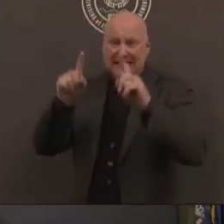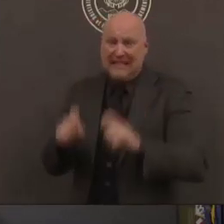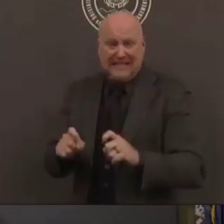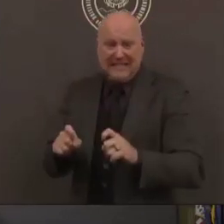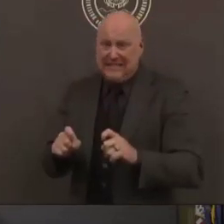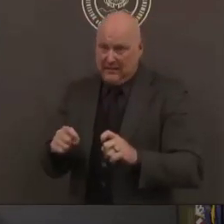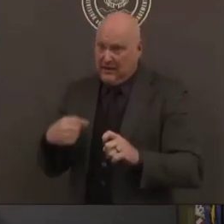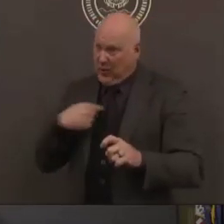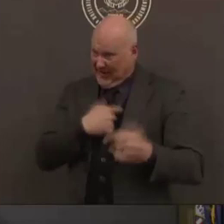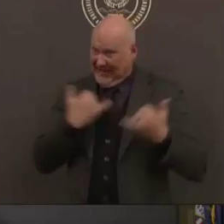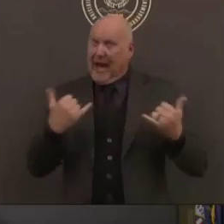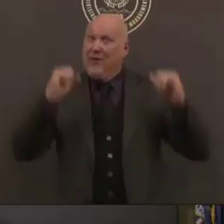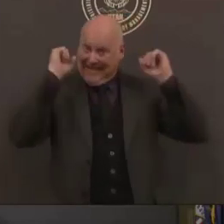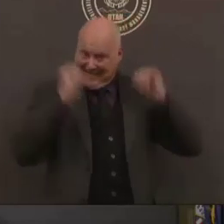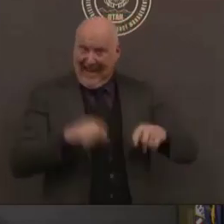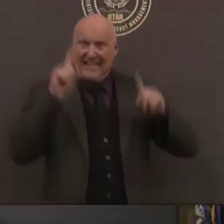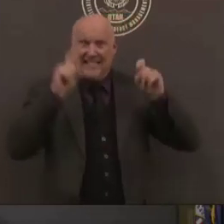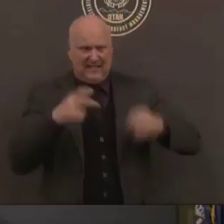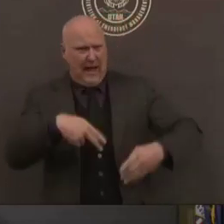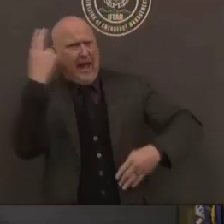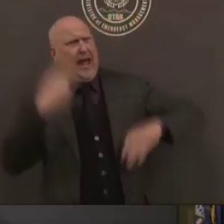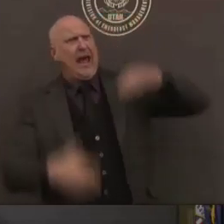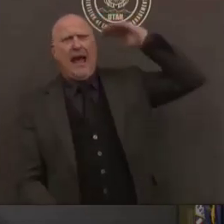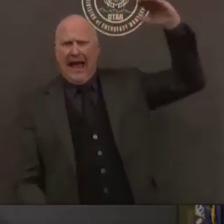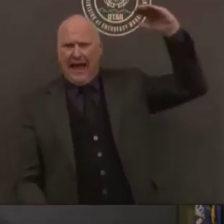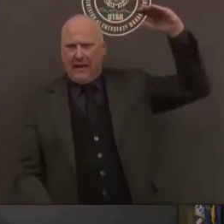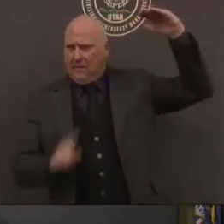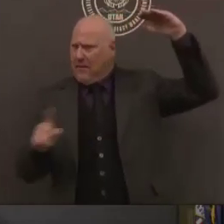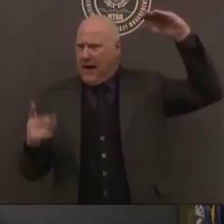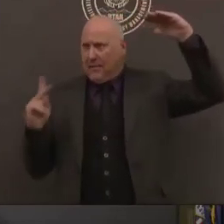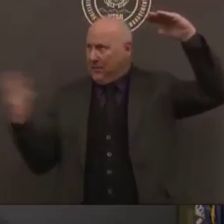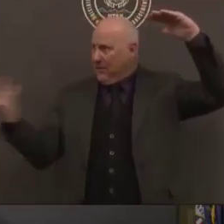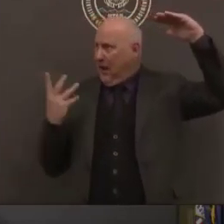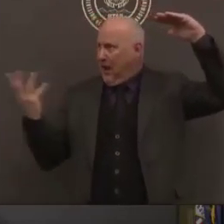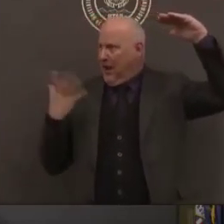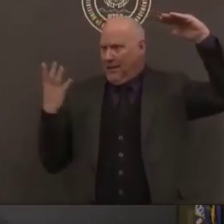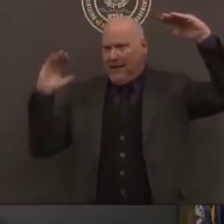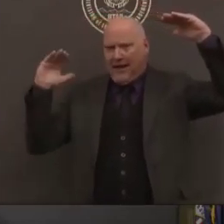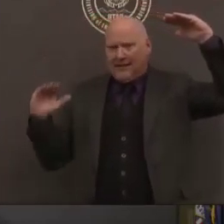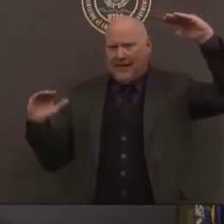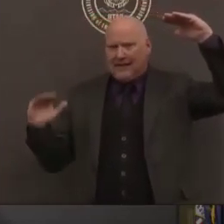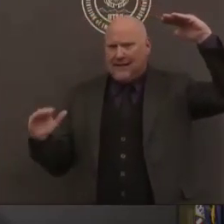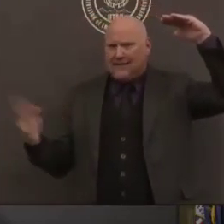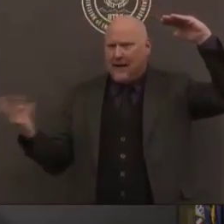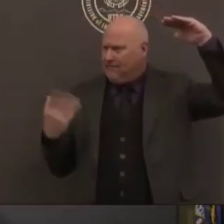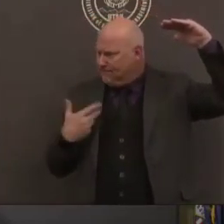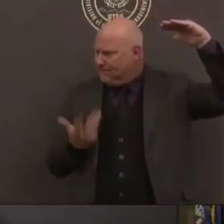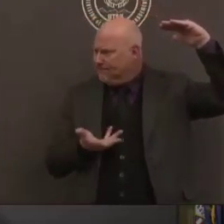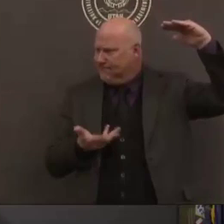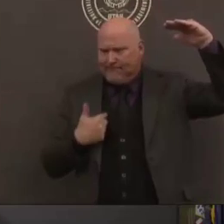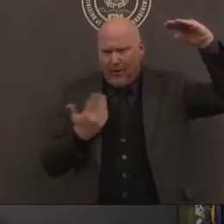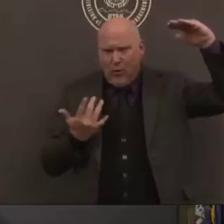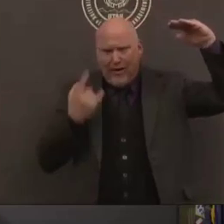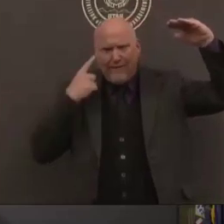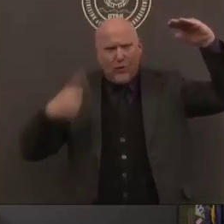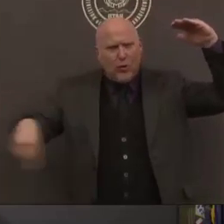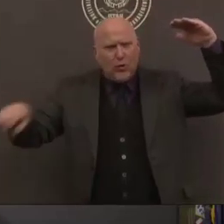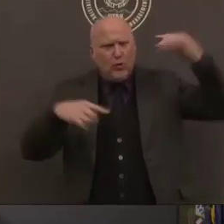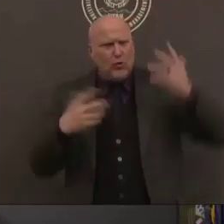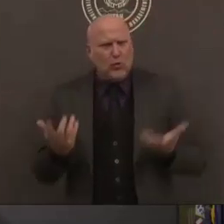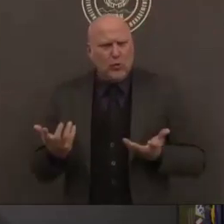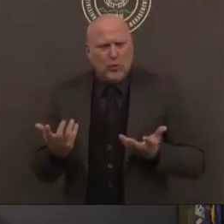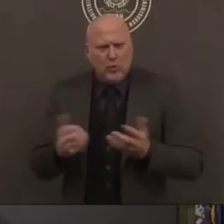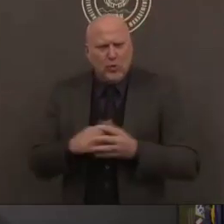rural jurisdictions have closer access to testing, so that we're eliminating that barrier. And then also relaxing